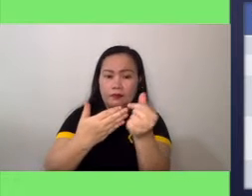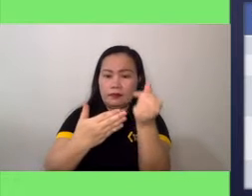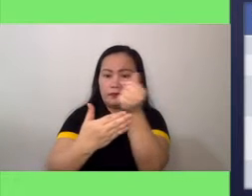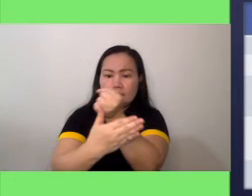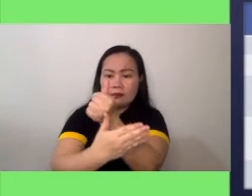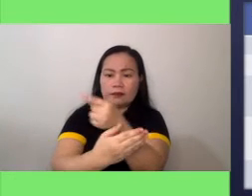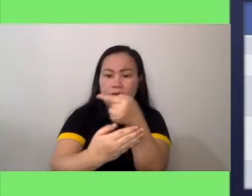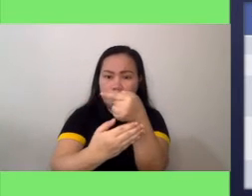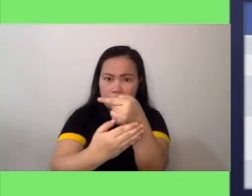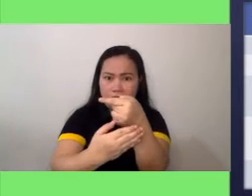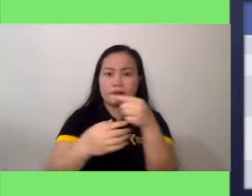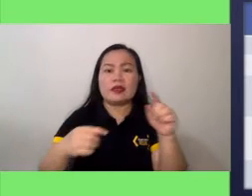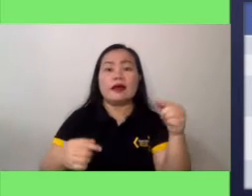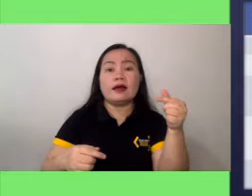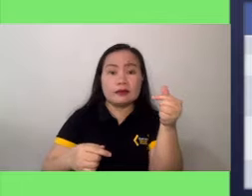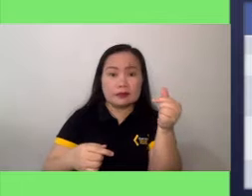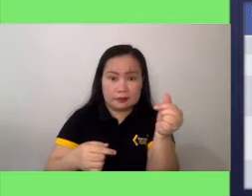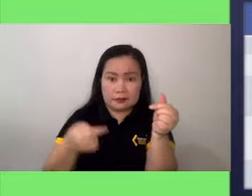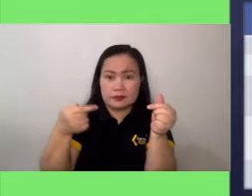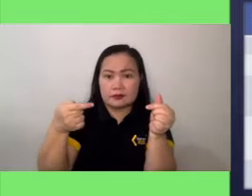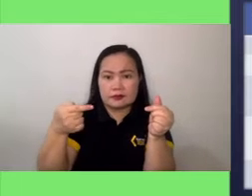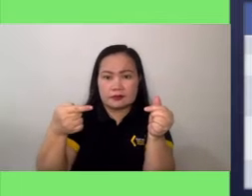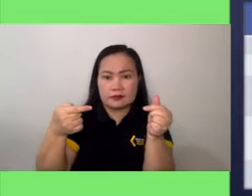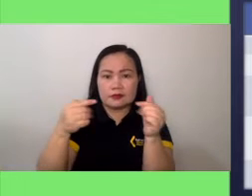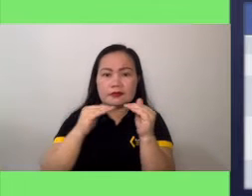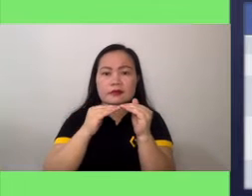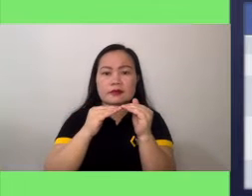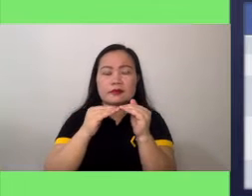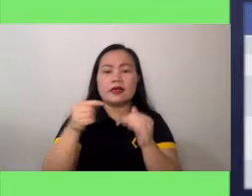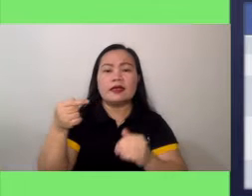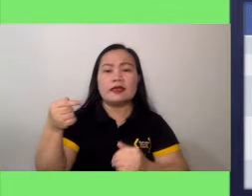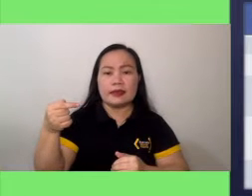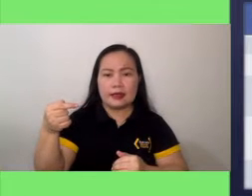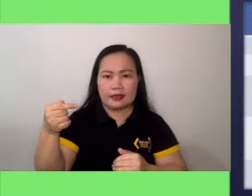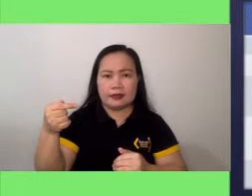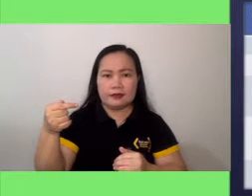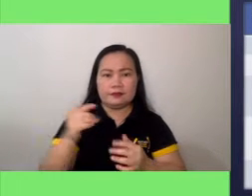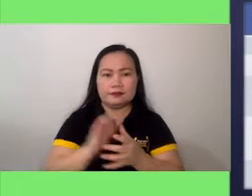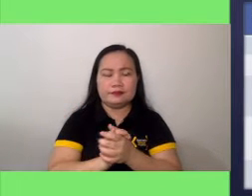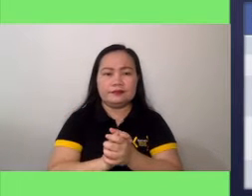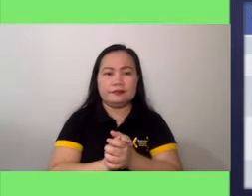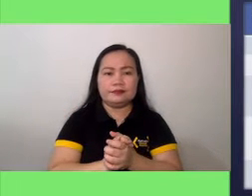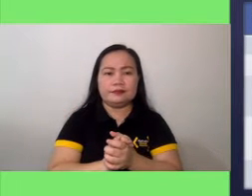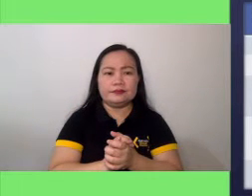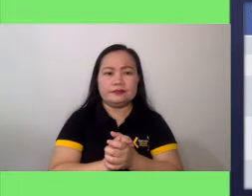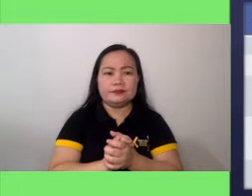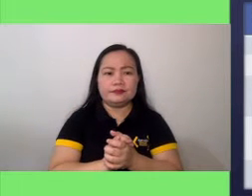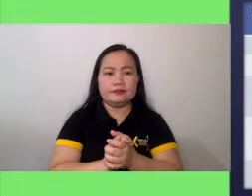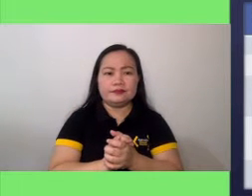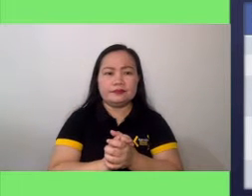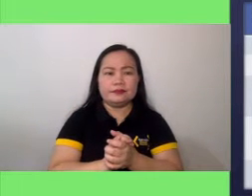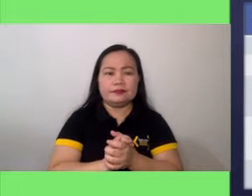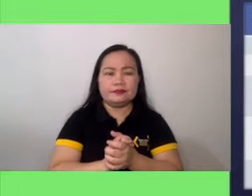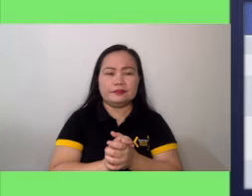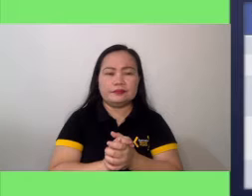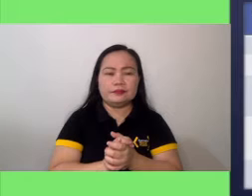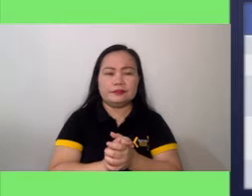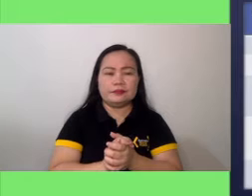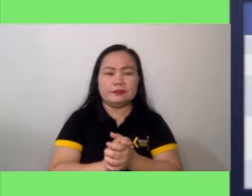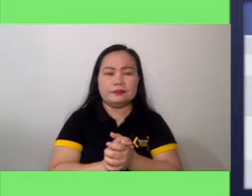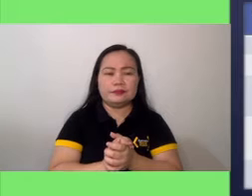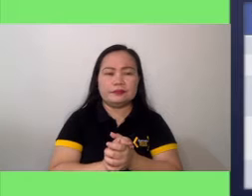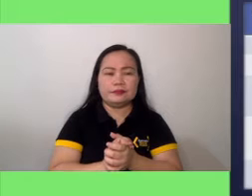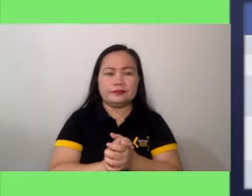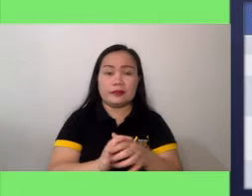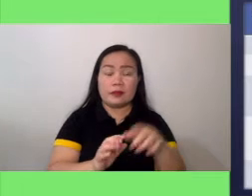negative ang sagot. Kapag even, kagaya nito, 1, 2, 3, 4. 4 is an even number, positive. Okay?